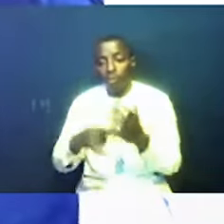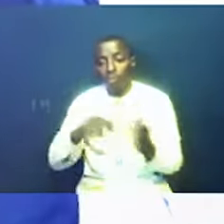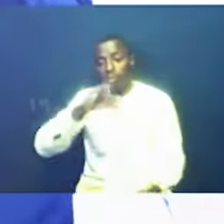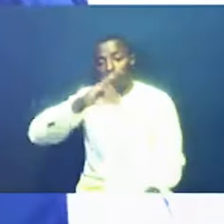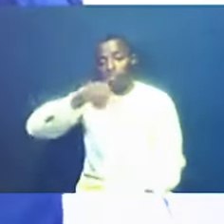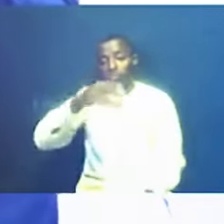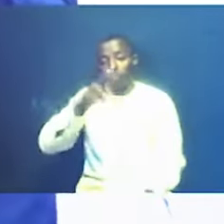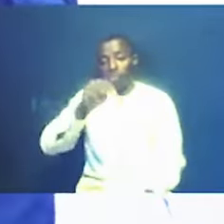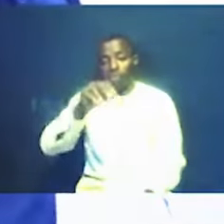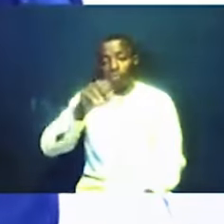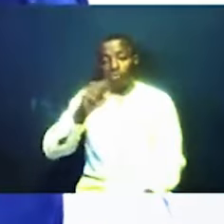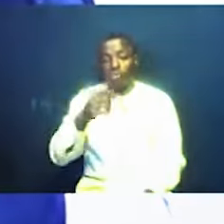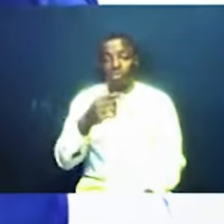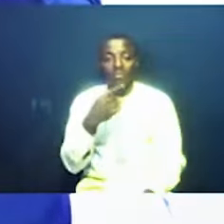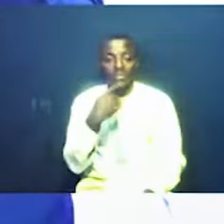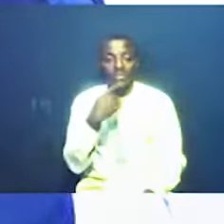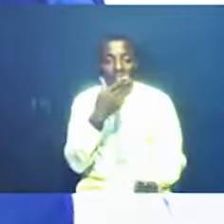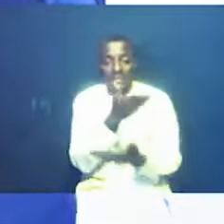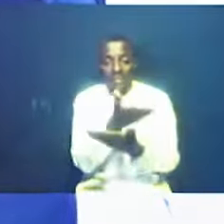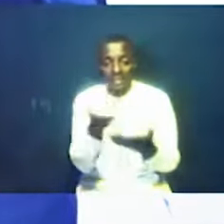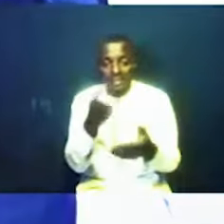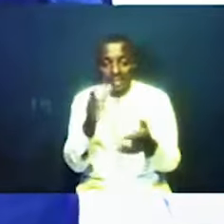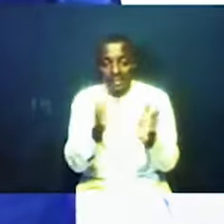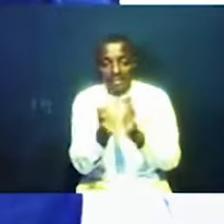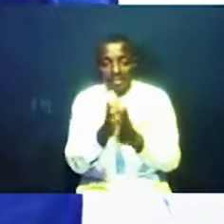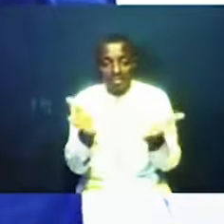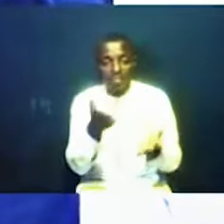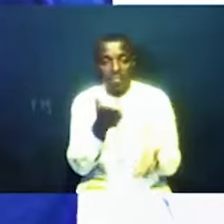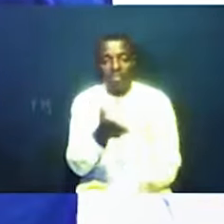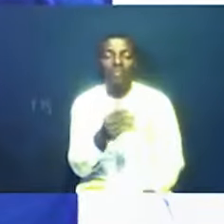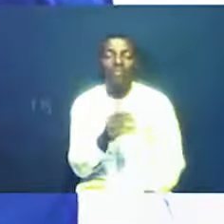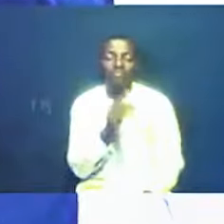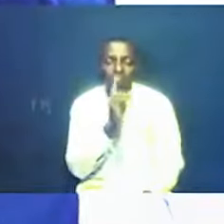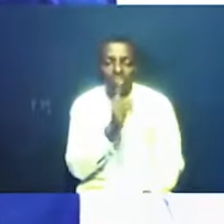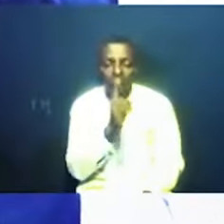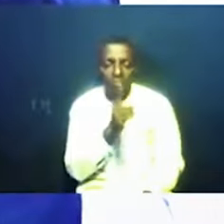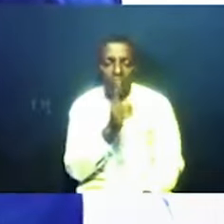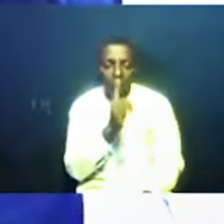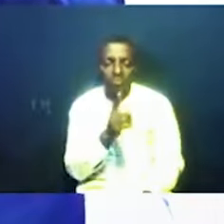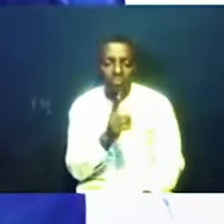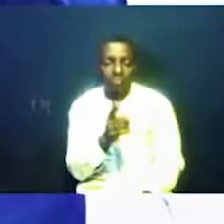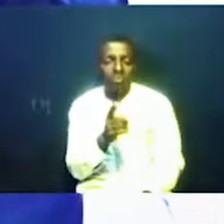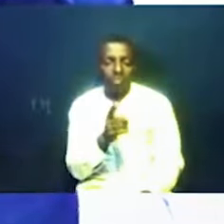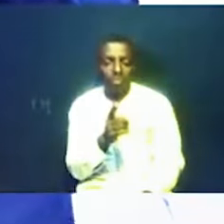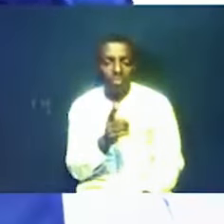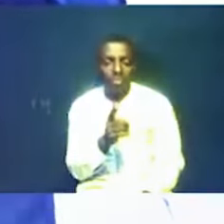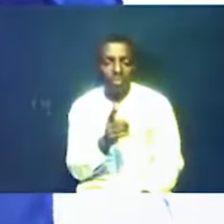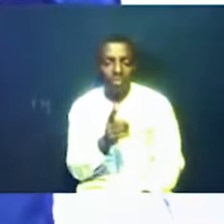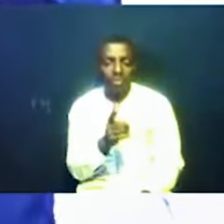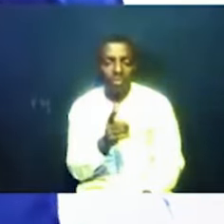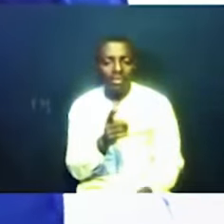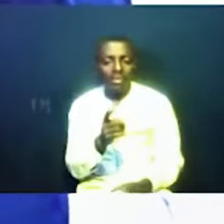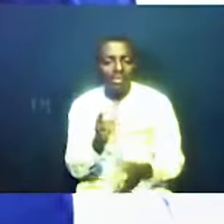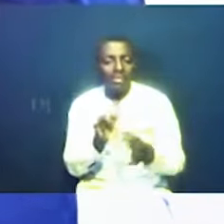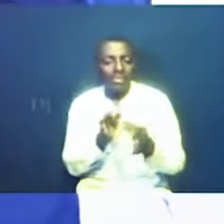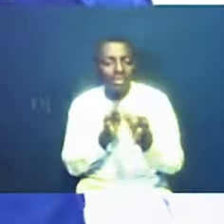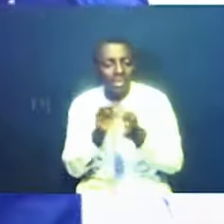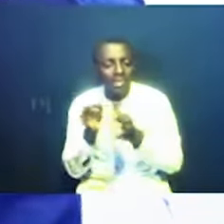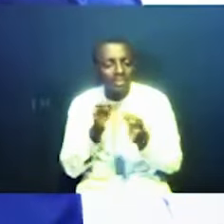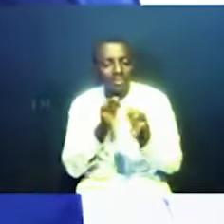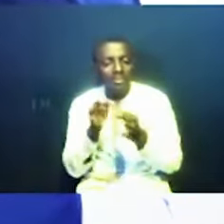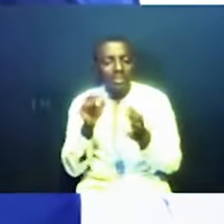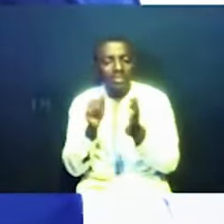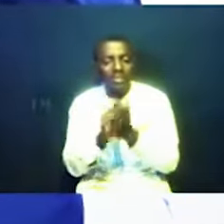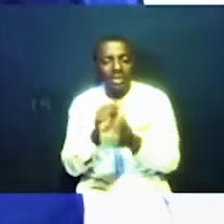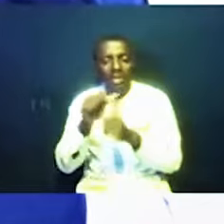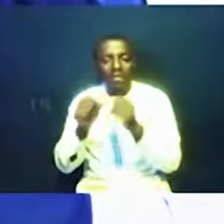that this statement was made in respect of Jesus and is dying to save humanity. He said that unknowingly.